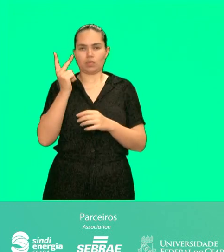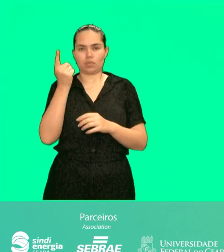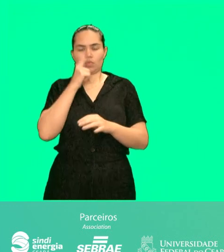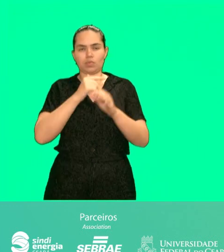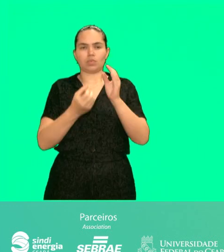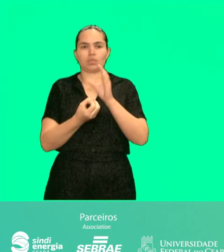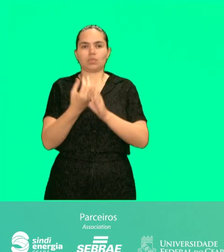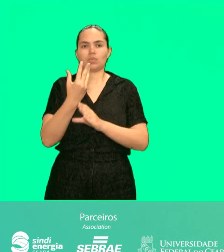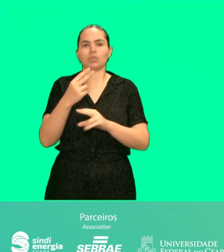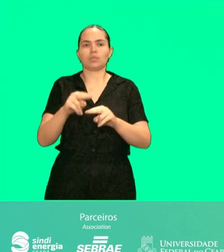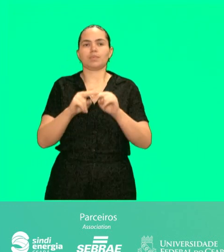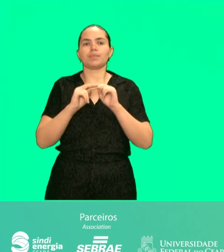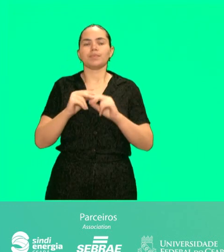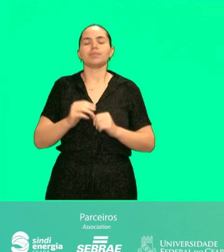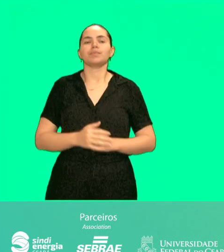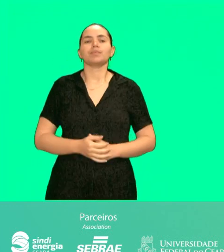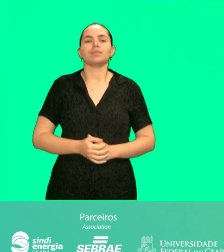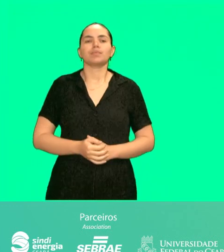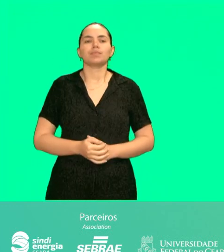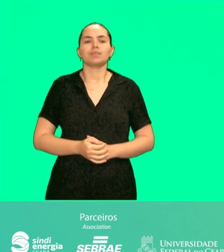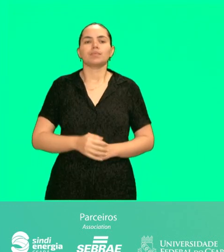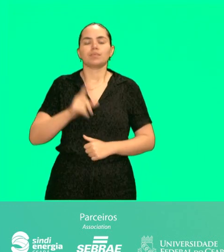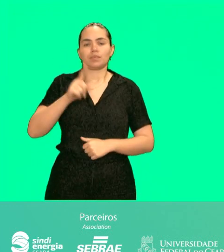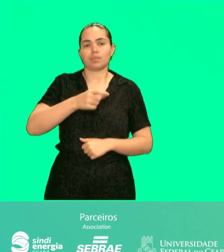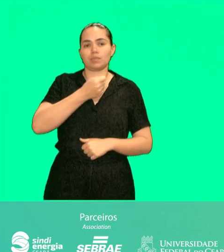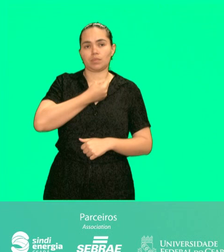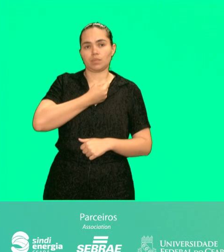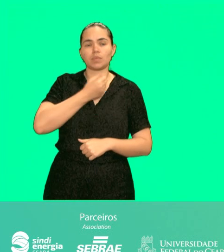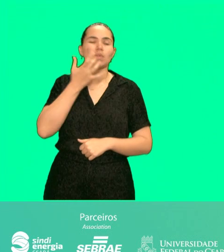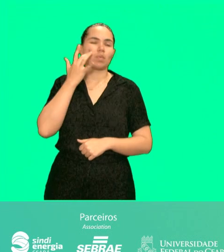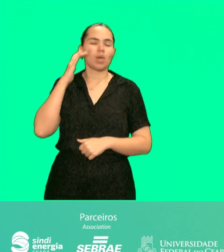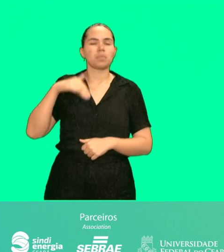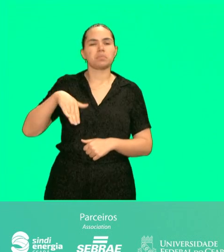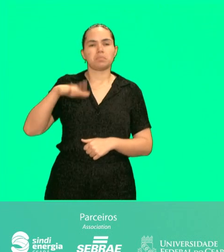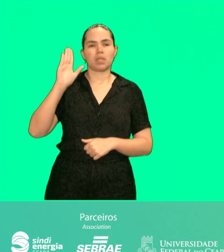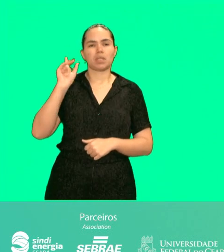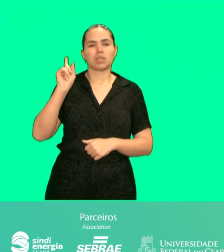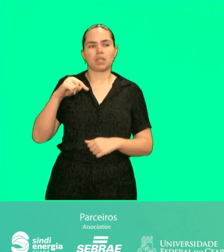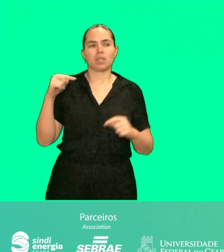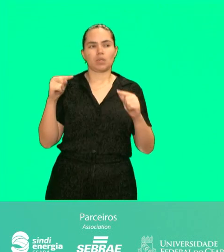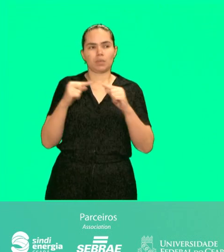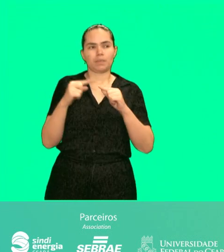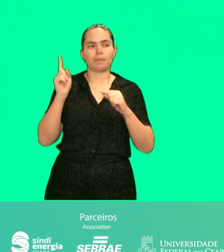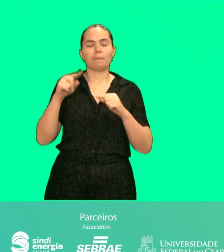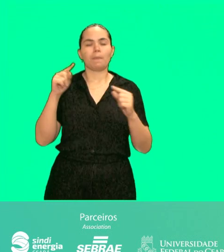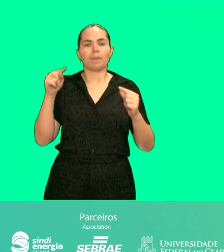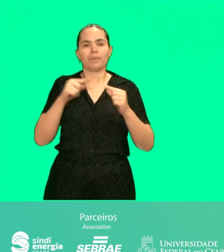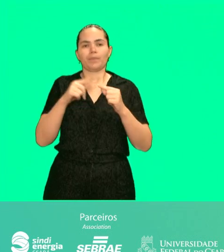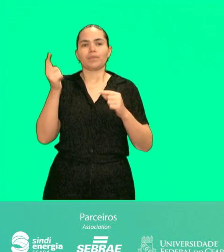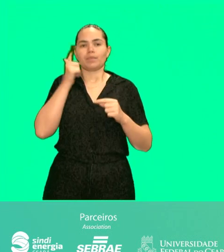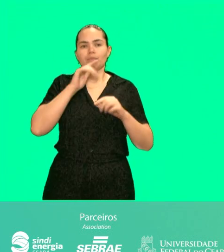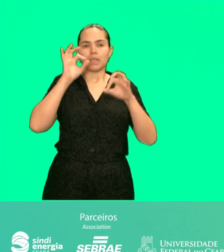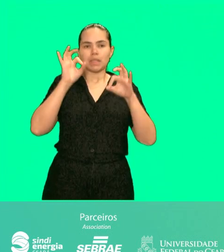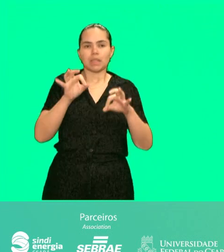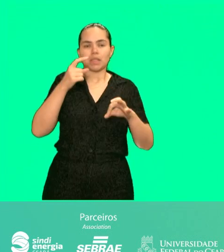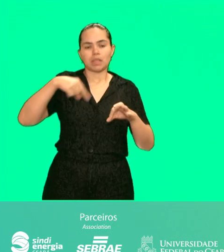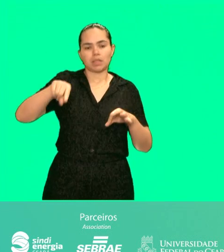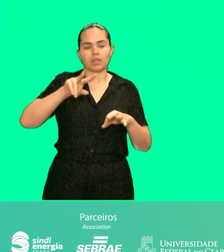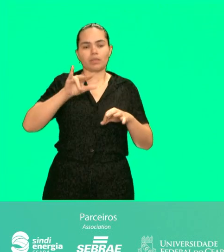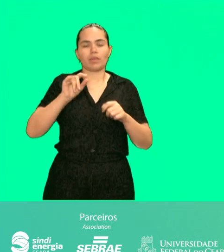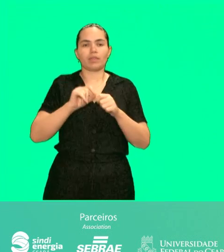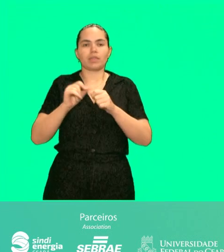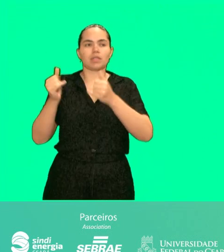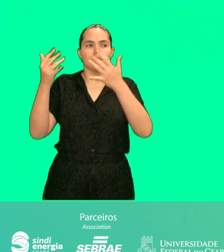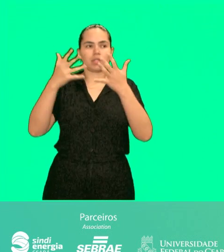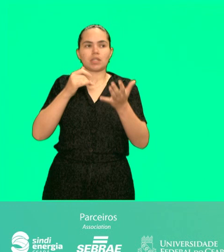nanometer. Mas Nanometer. número aí que eu acho que é o And mais but the number that is more consistente consistent quando when você vai you fazer uma